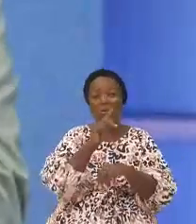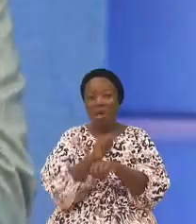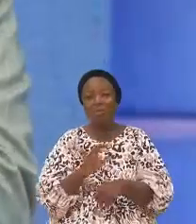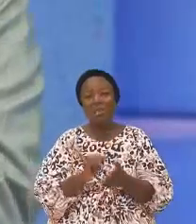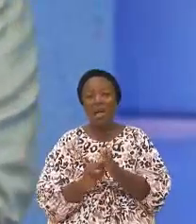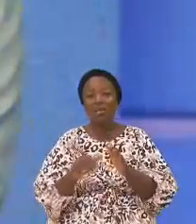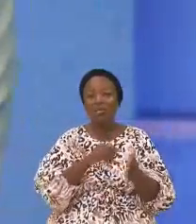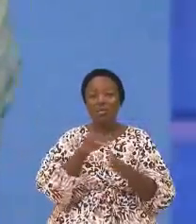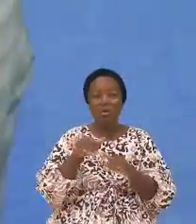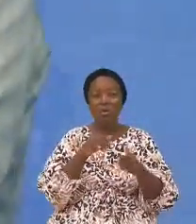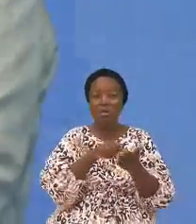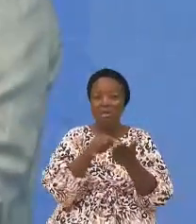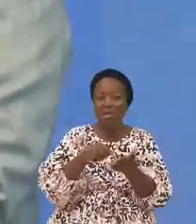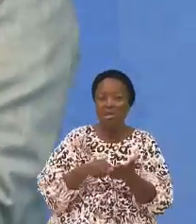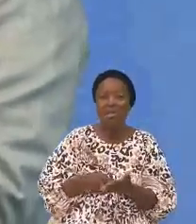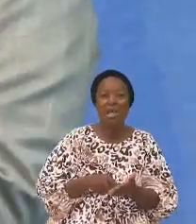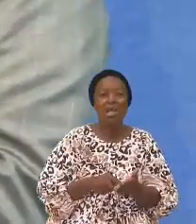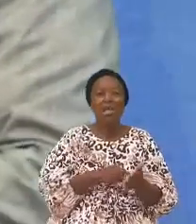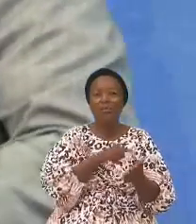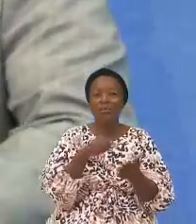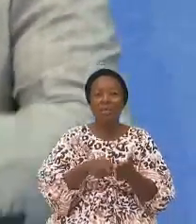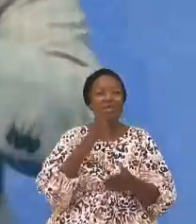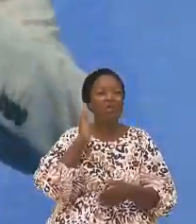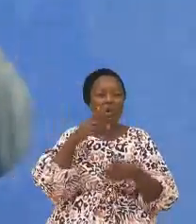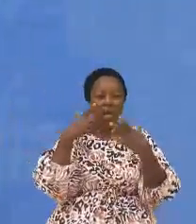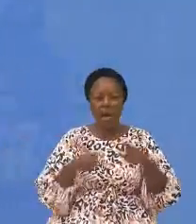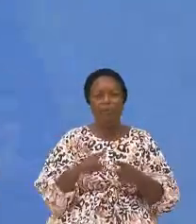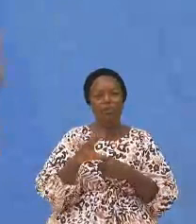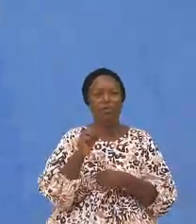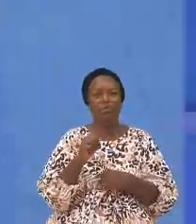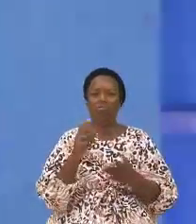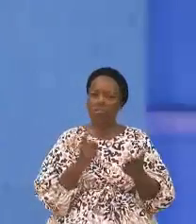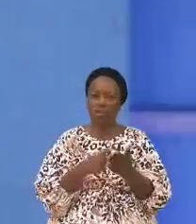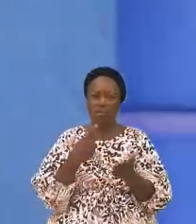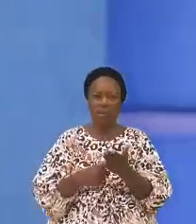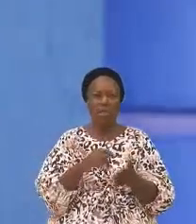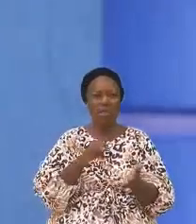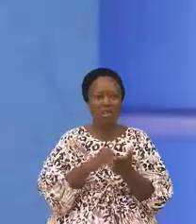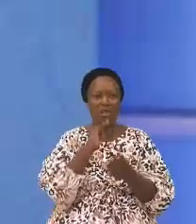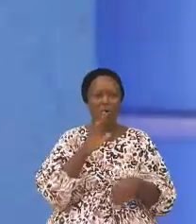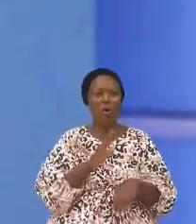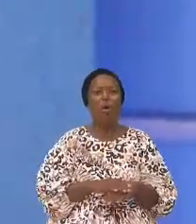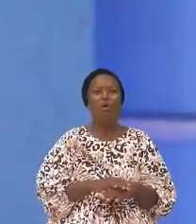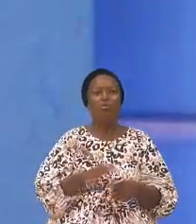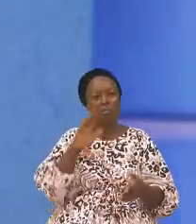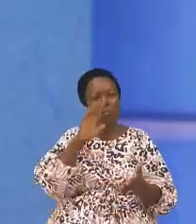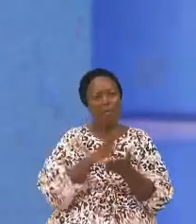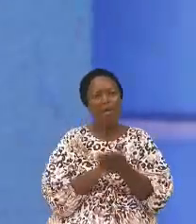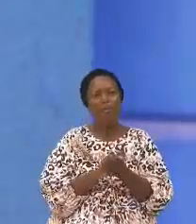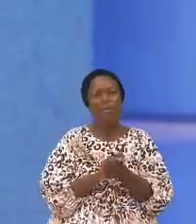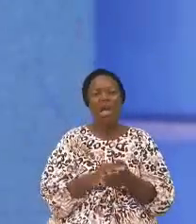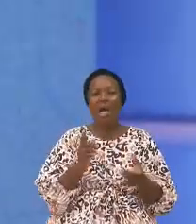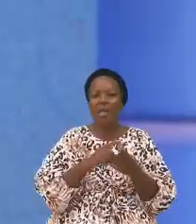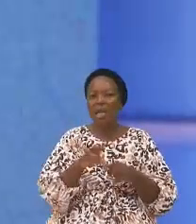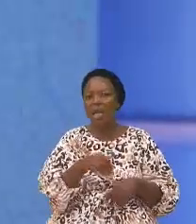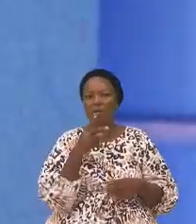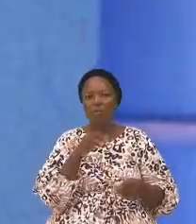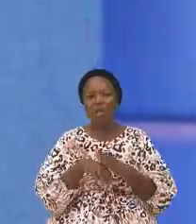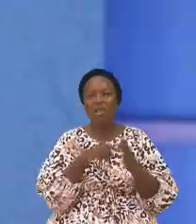in this tribe that does this, this will happen to them. Sometimes